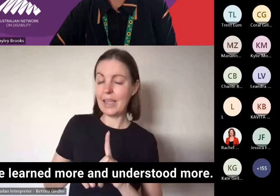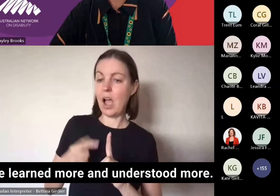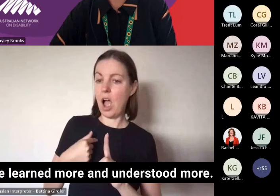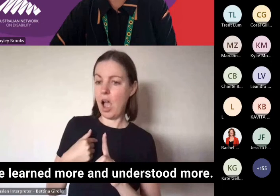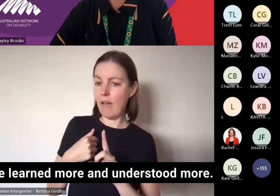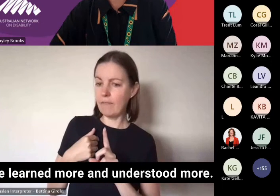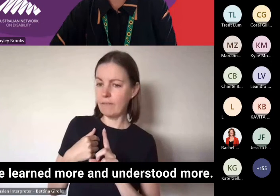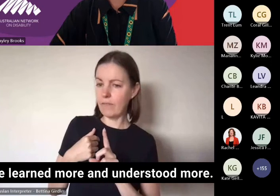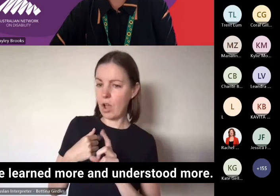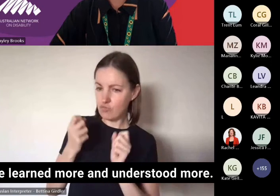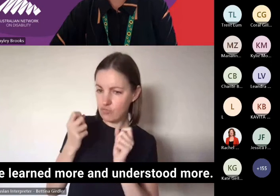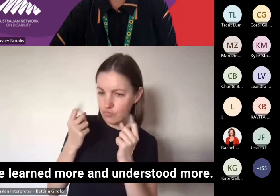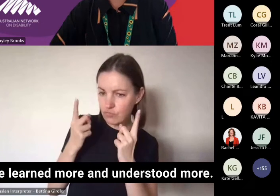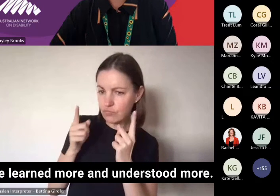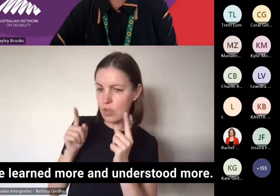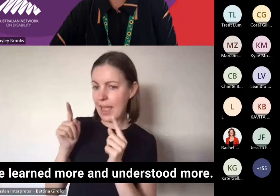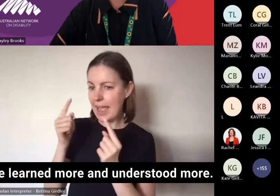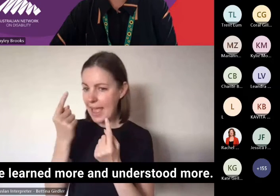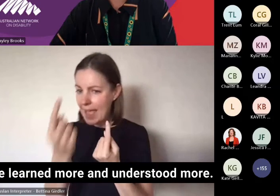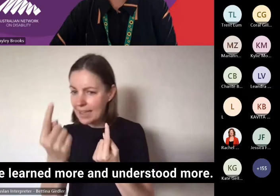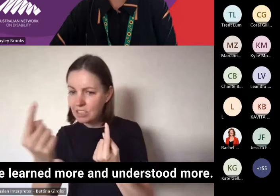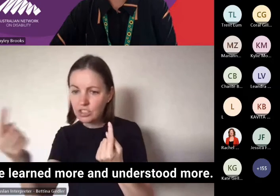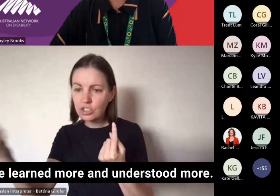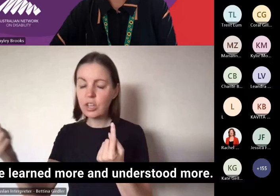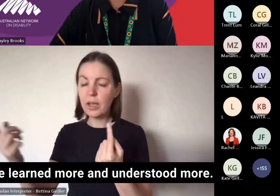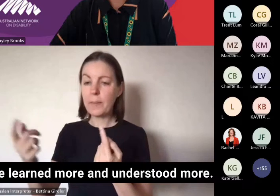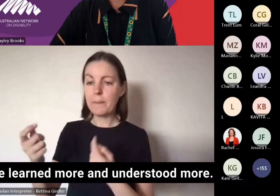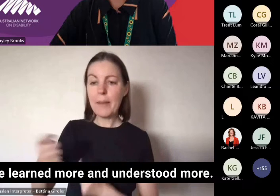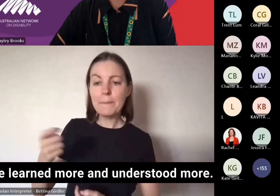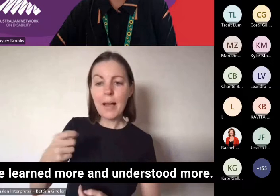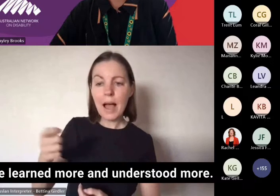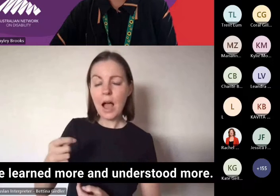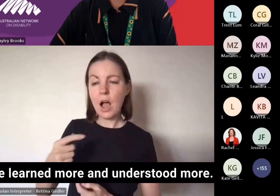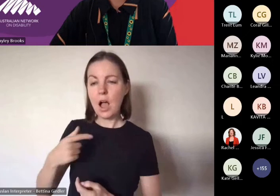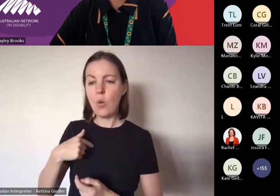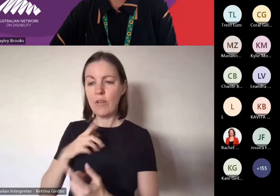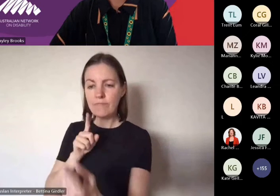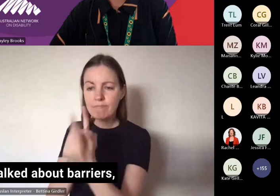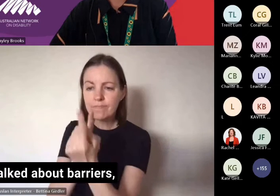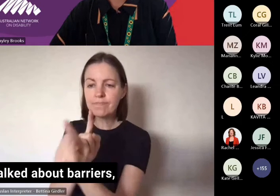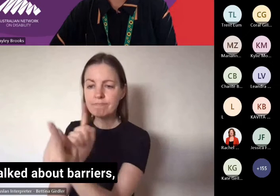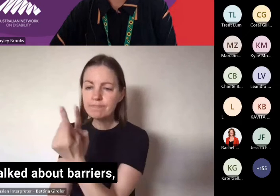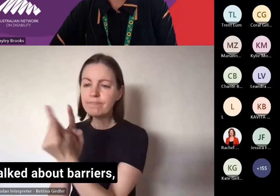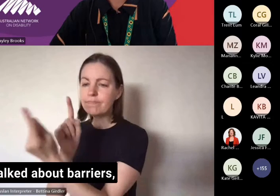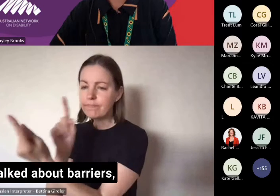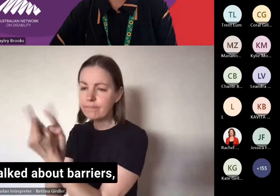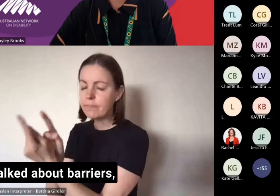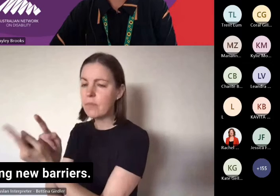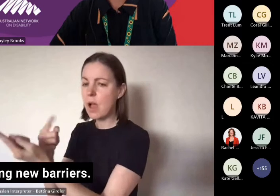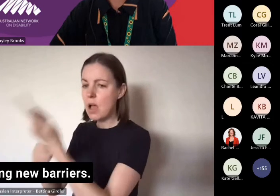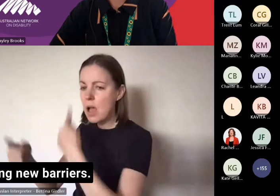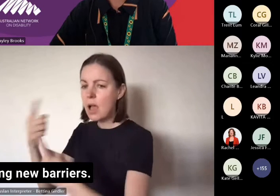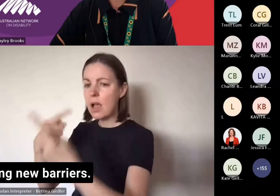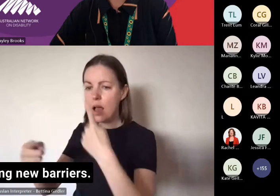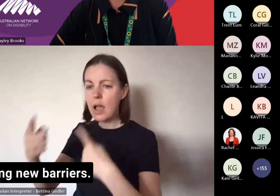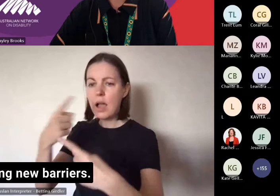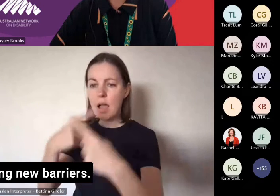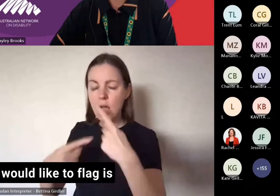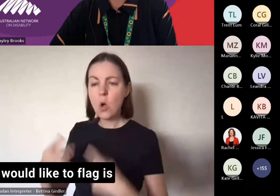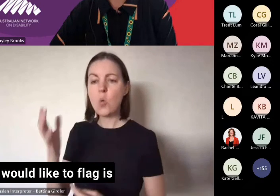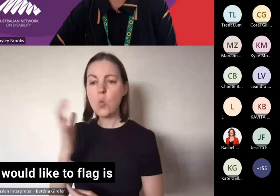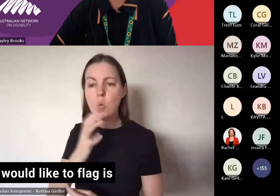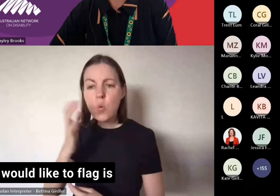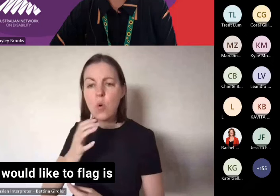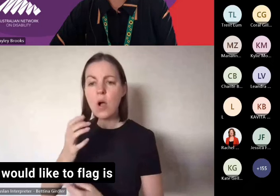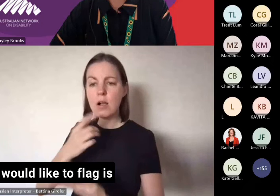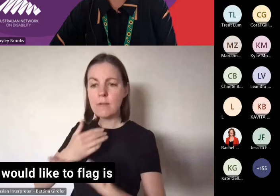member that we've worked with, we've learned more and understood more. Hayley, you talked about barriers, of seeing new barriers.